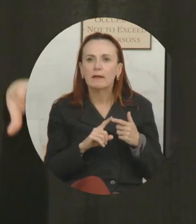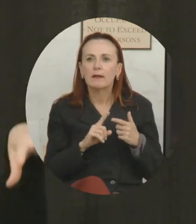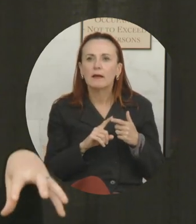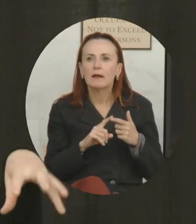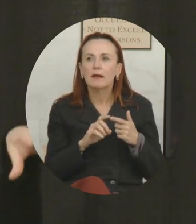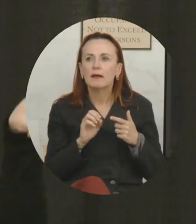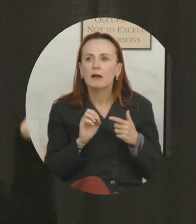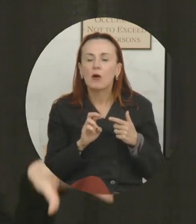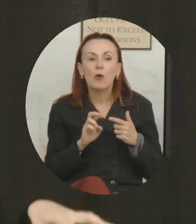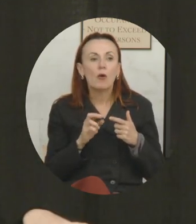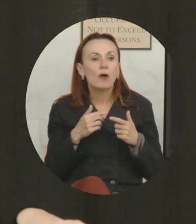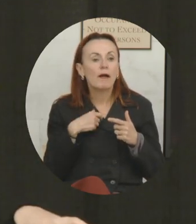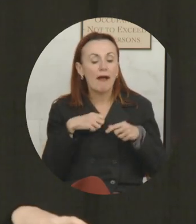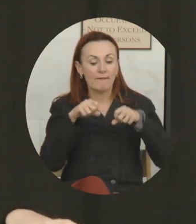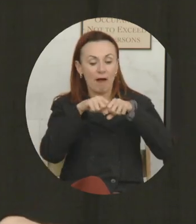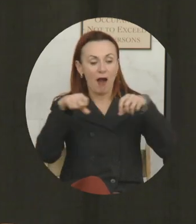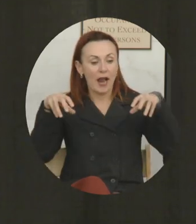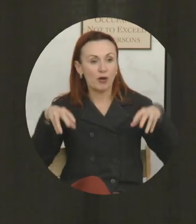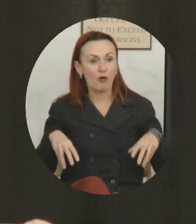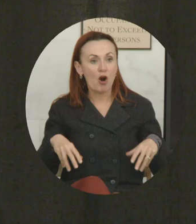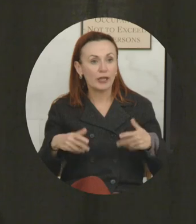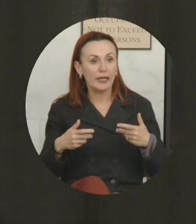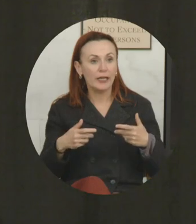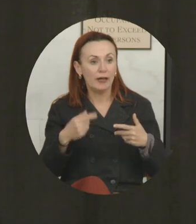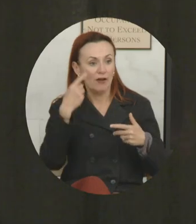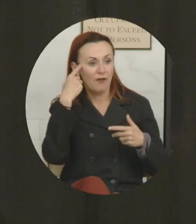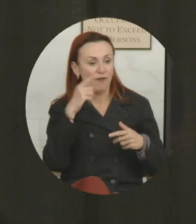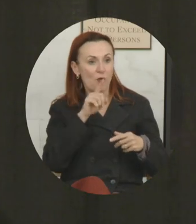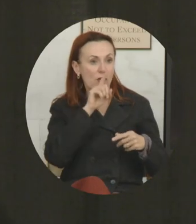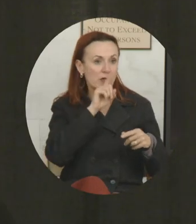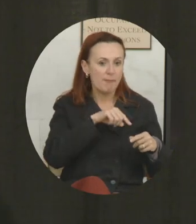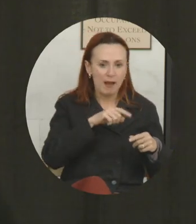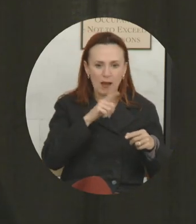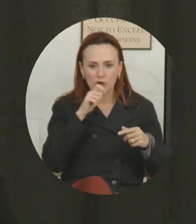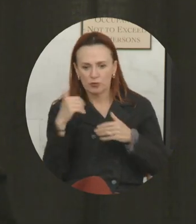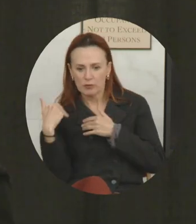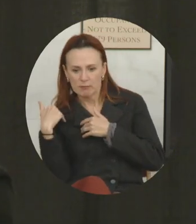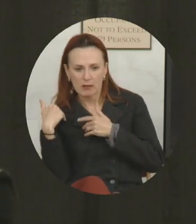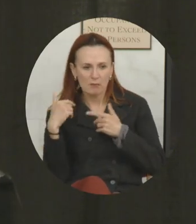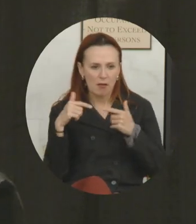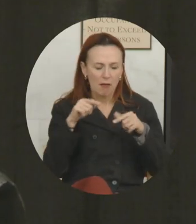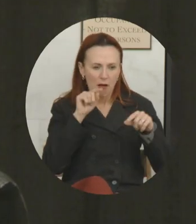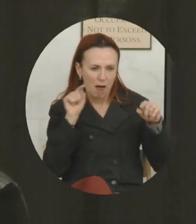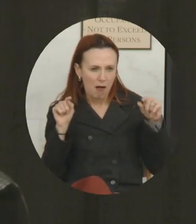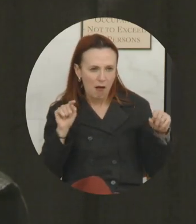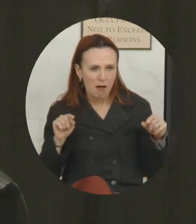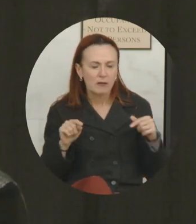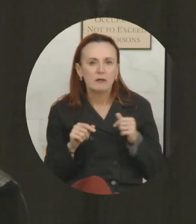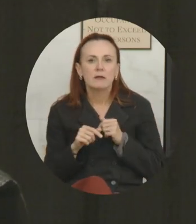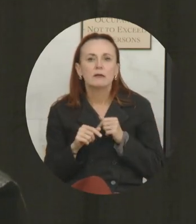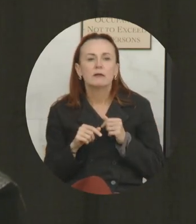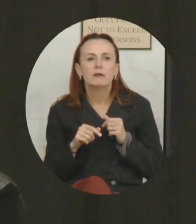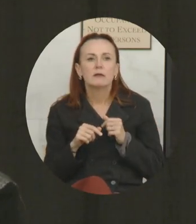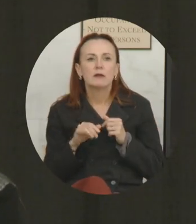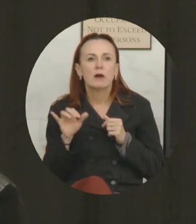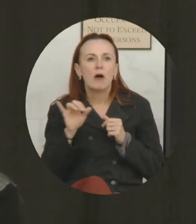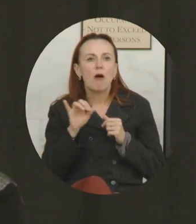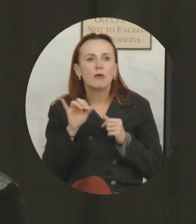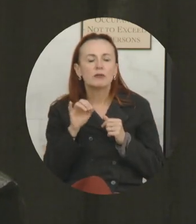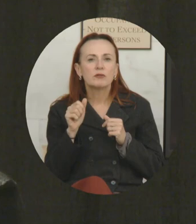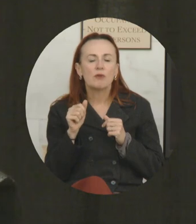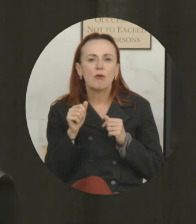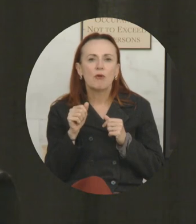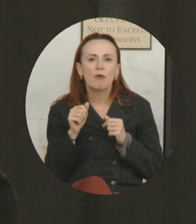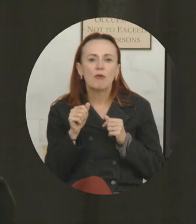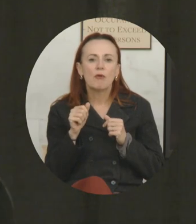of command that facilitated cooperation, and if there are ways to err on the side